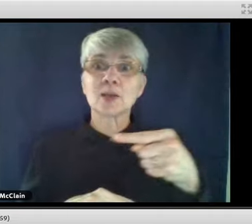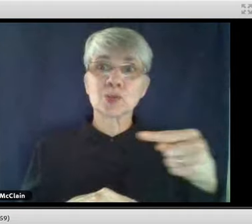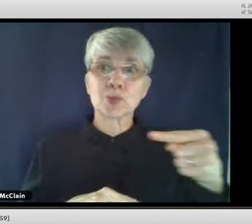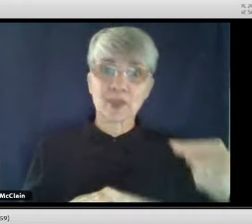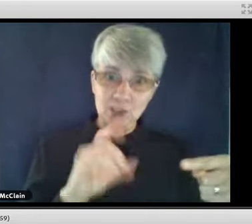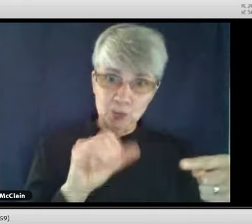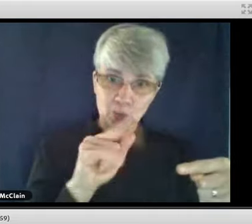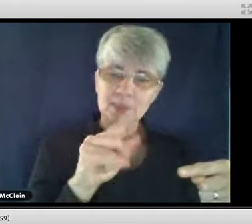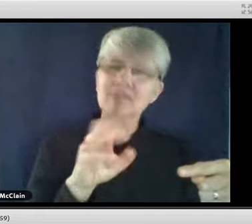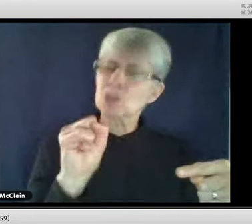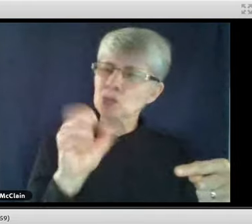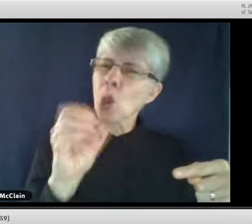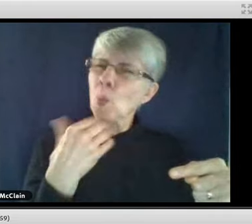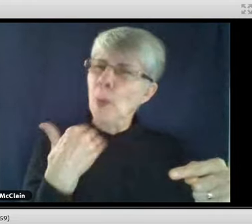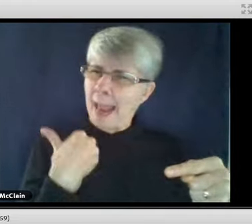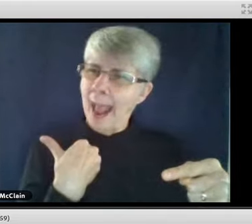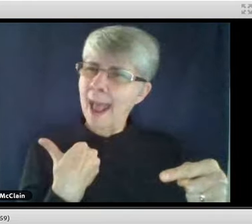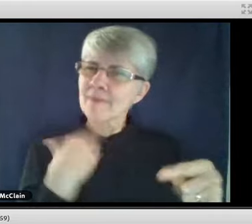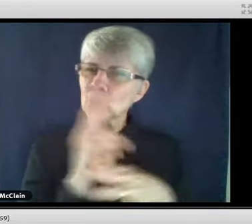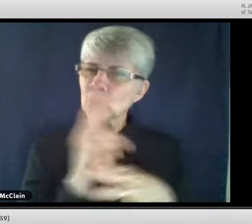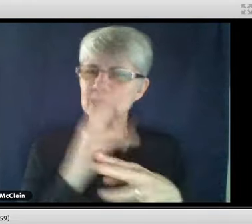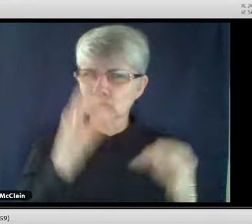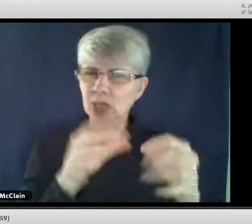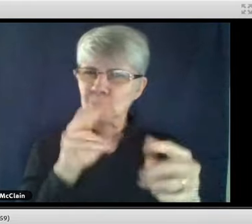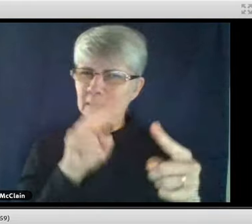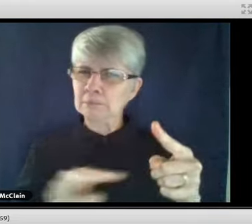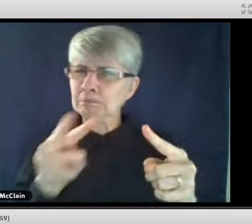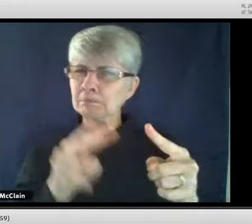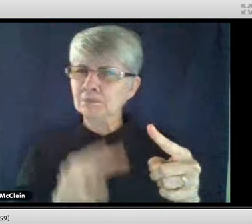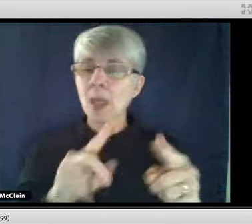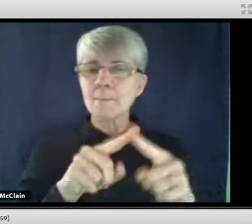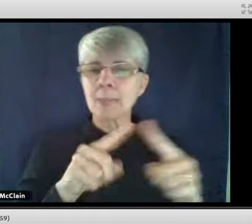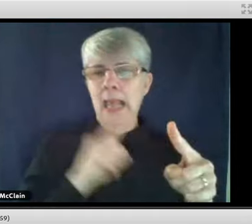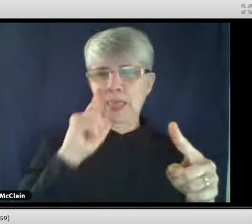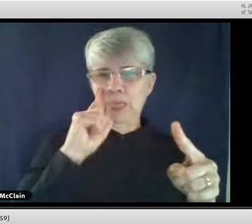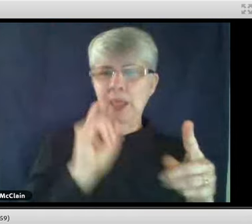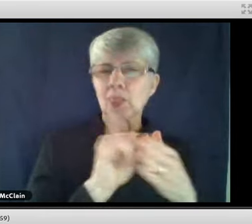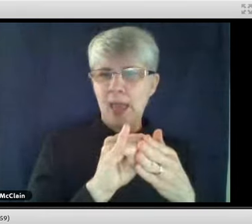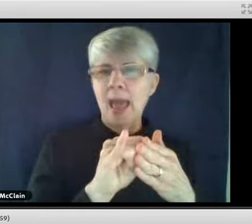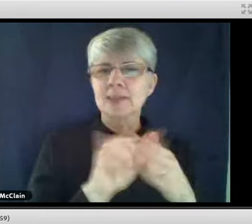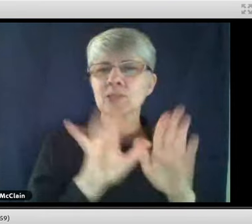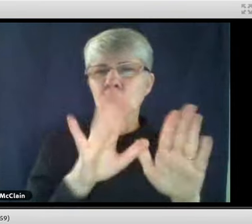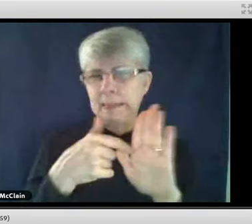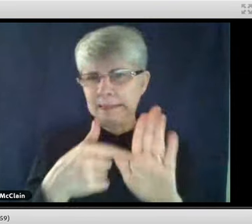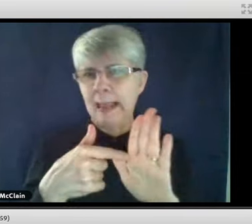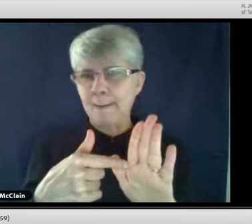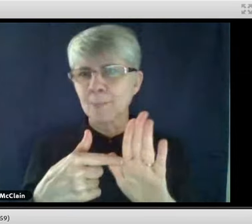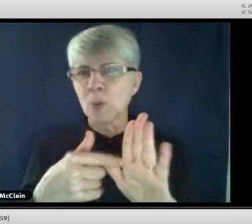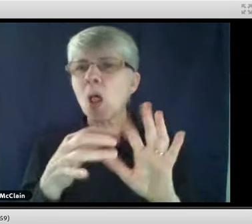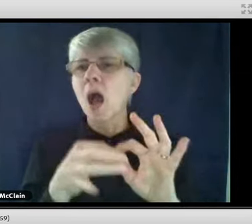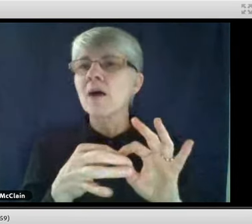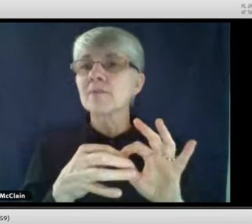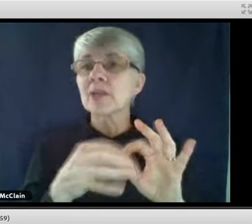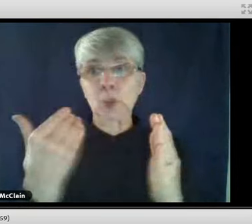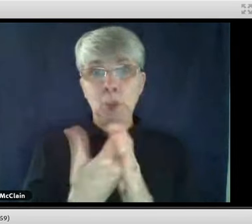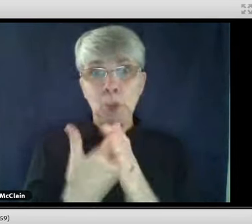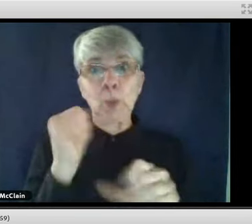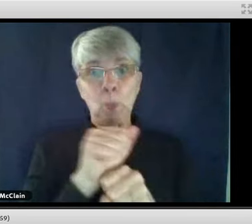okay, so yeah, so once again, we can use our judgment on that, but I think that's a great example of we're in new